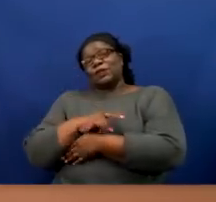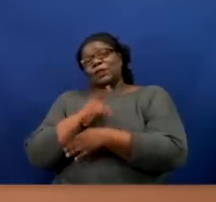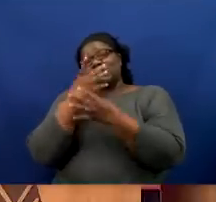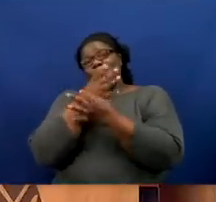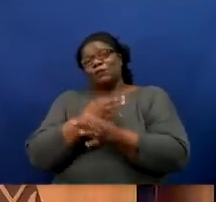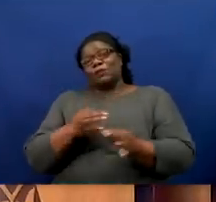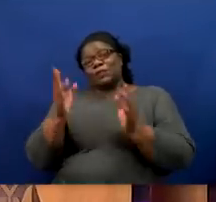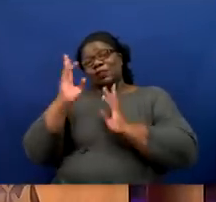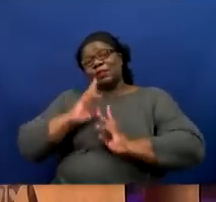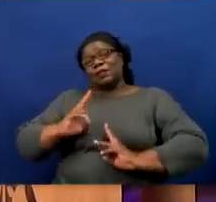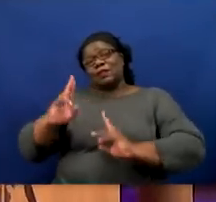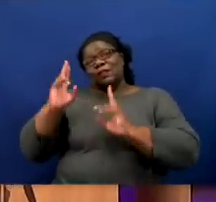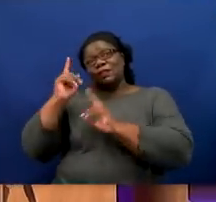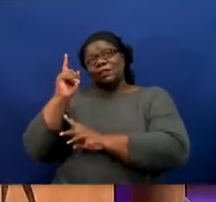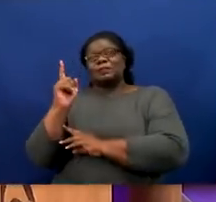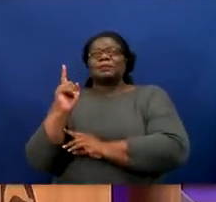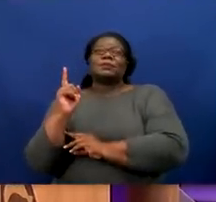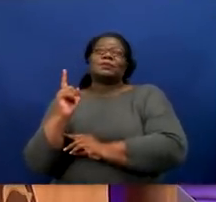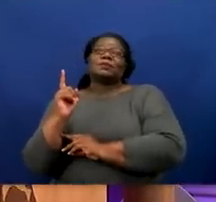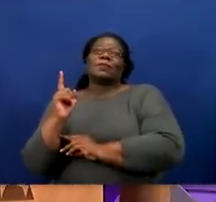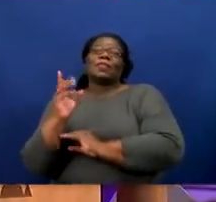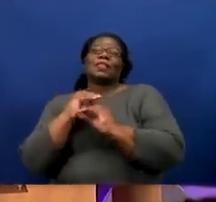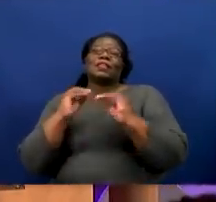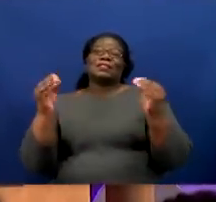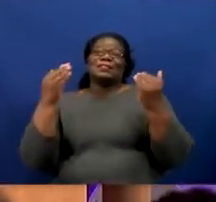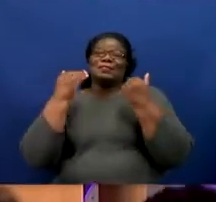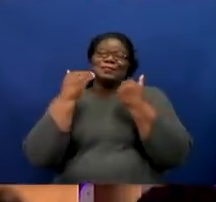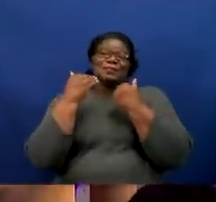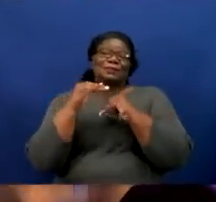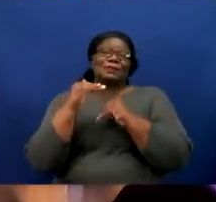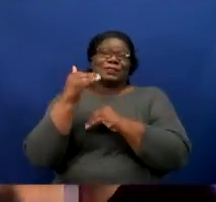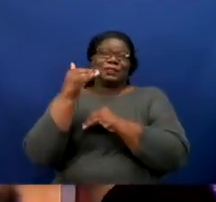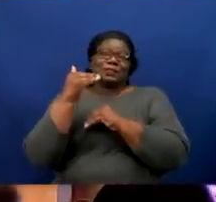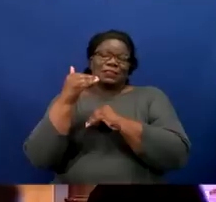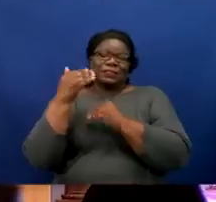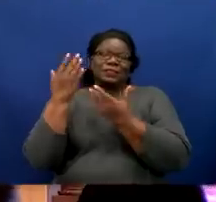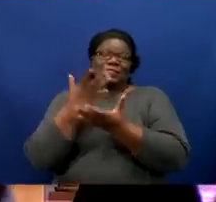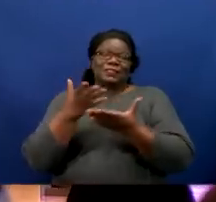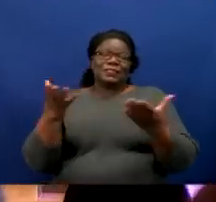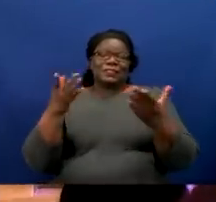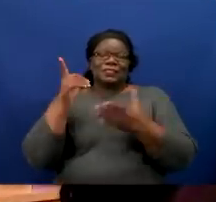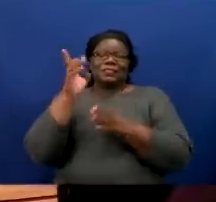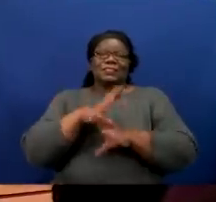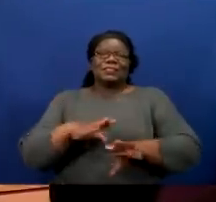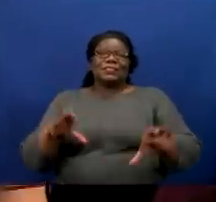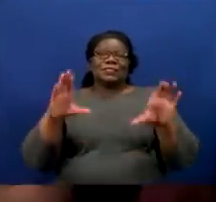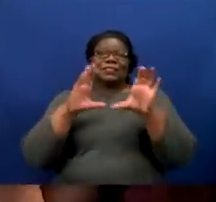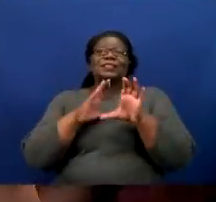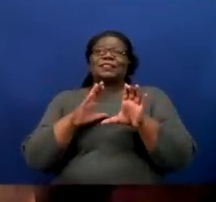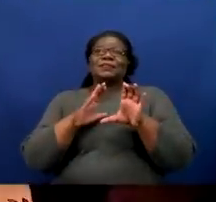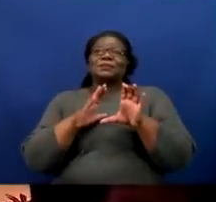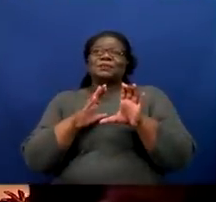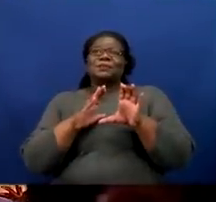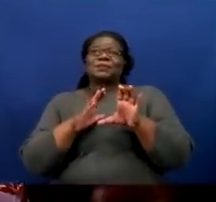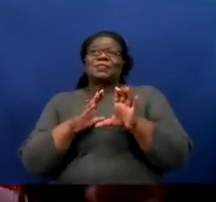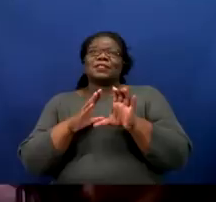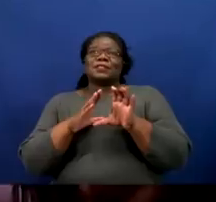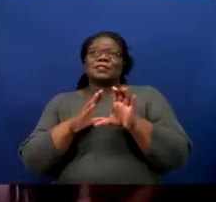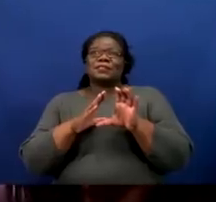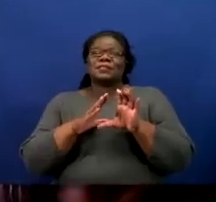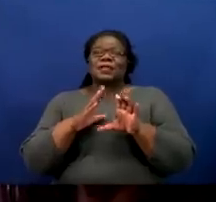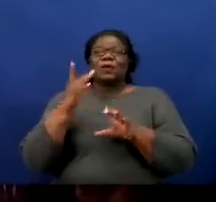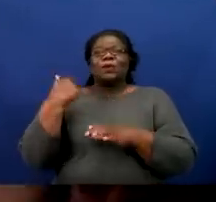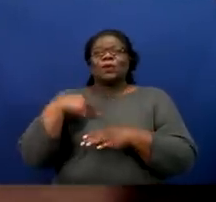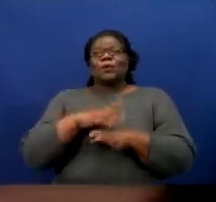him. We are free to thank him for all the wonderful and amazing things he has done. So with your freedom to praise, let us bless